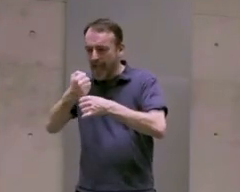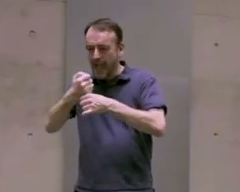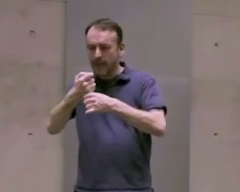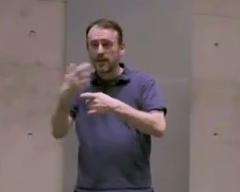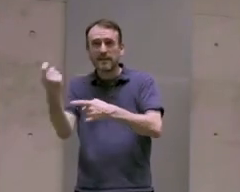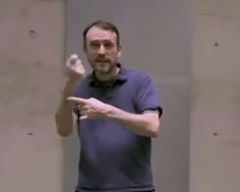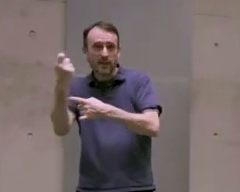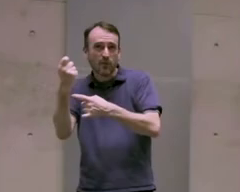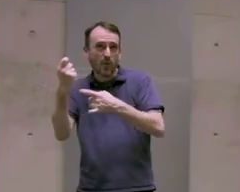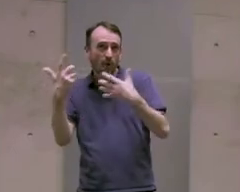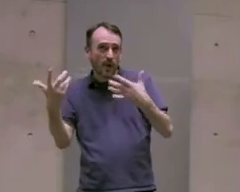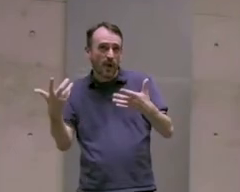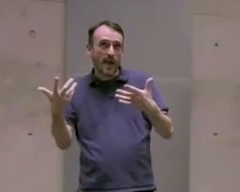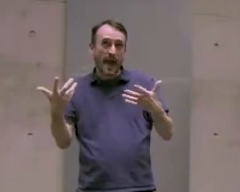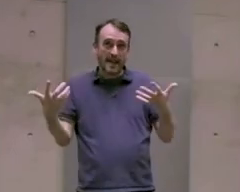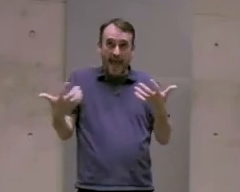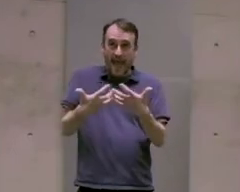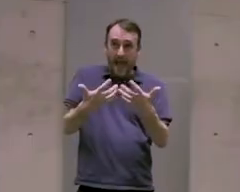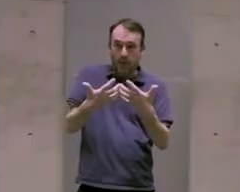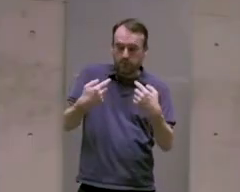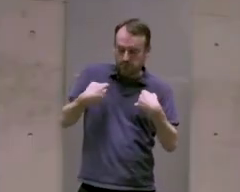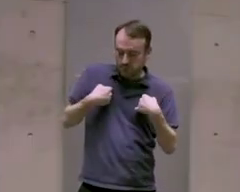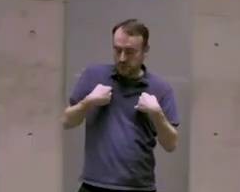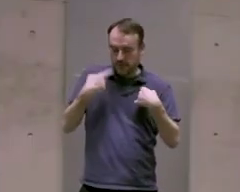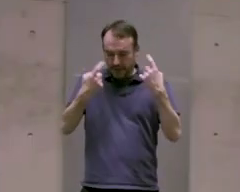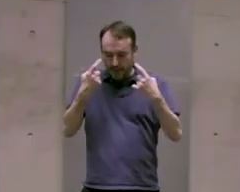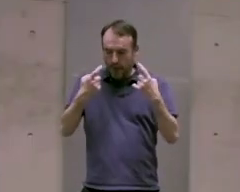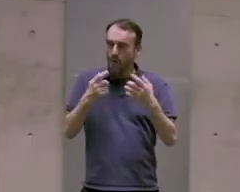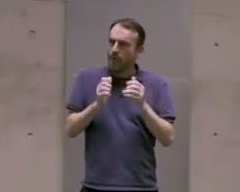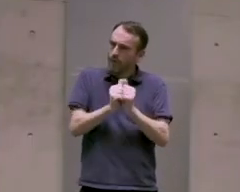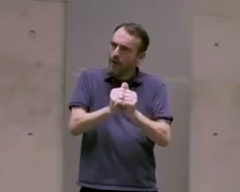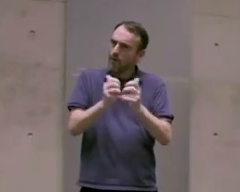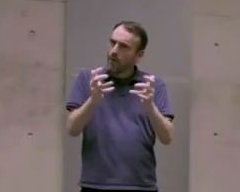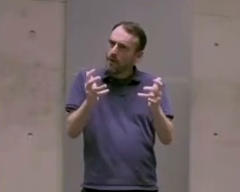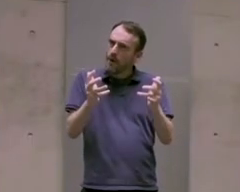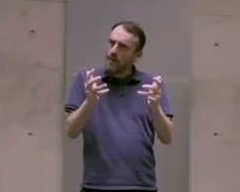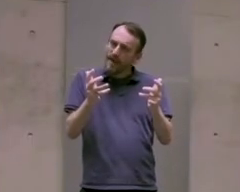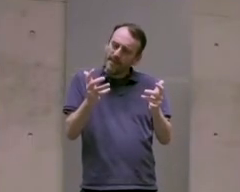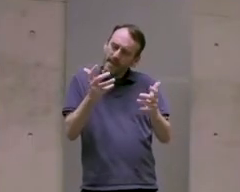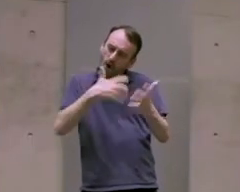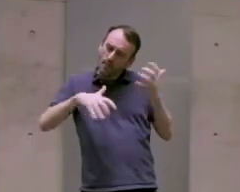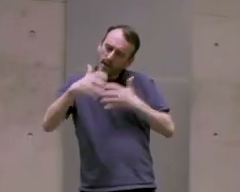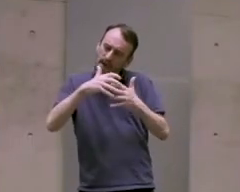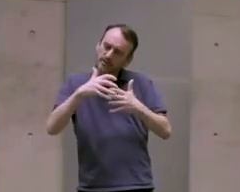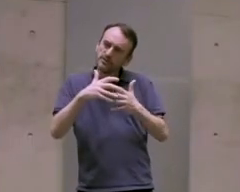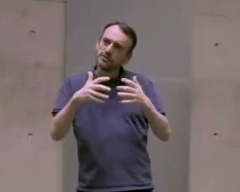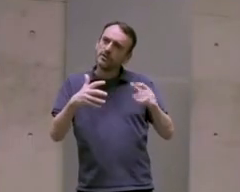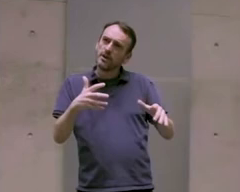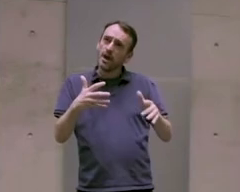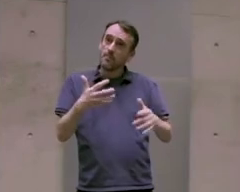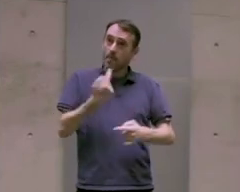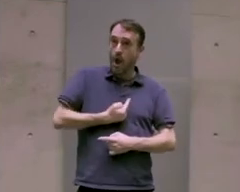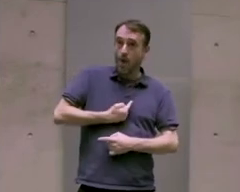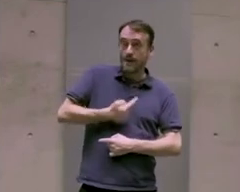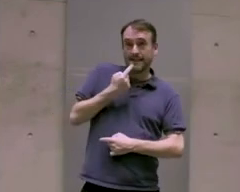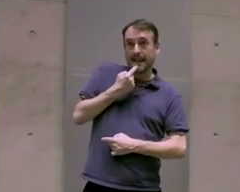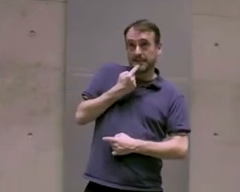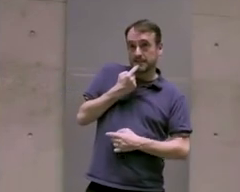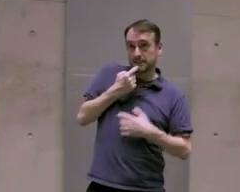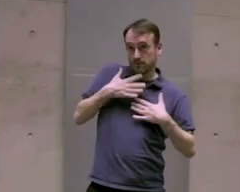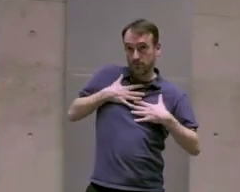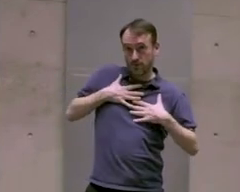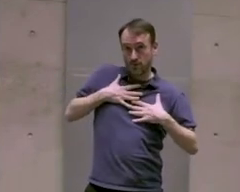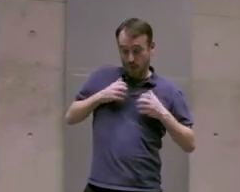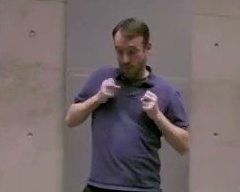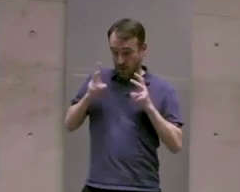And have with some future stuff. But yeah, it's, I think it was a combination of my own taste aligning with the realities of just